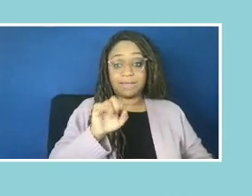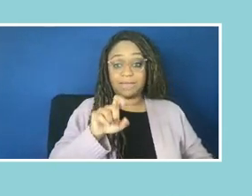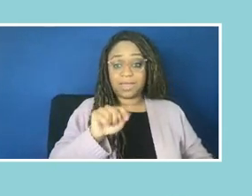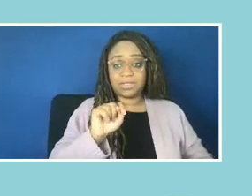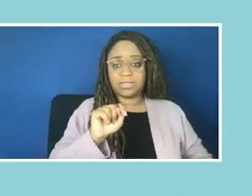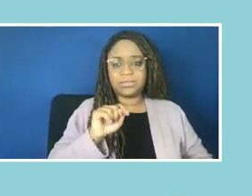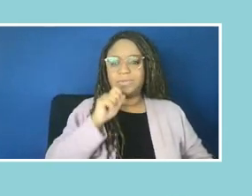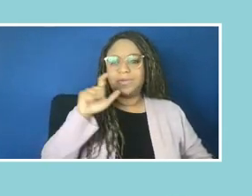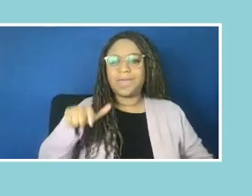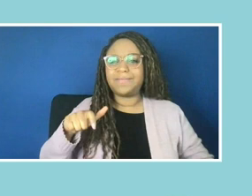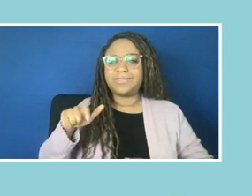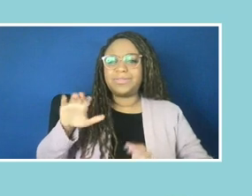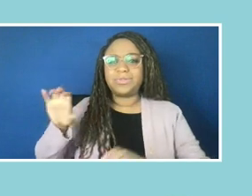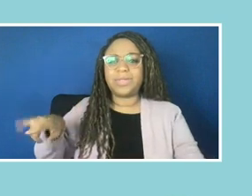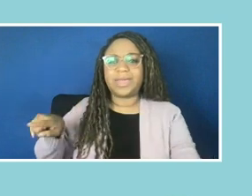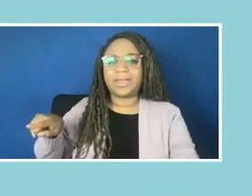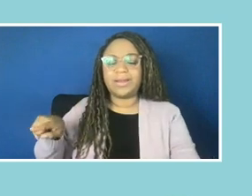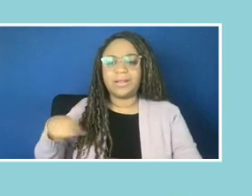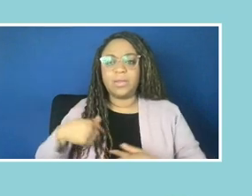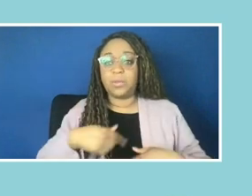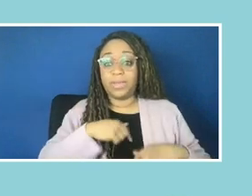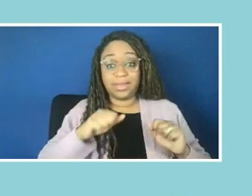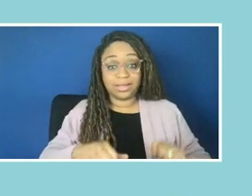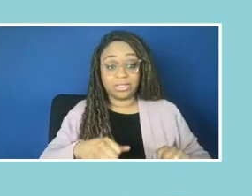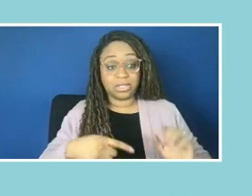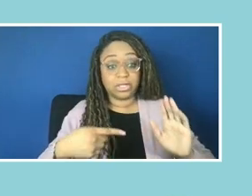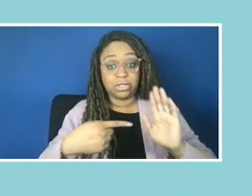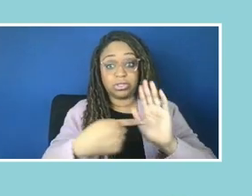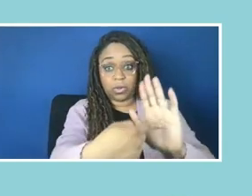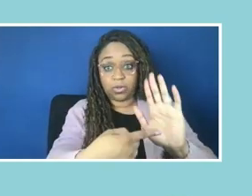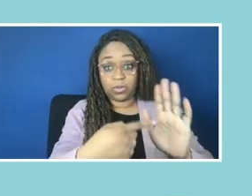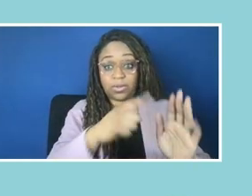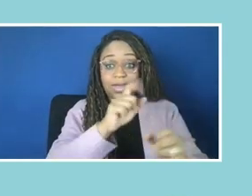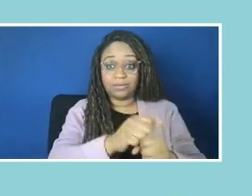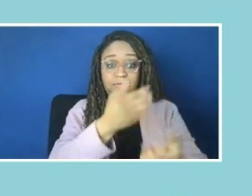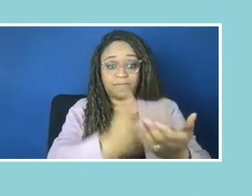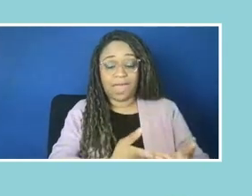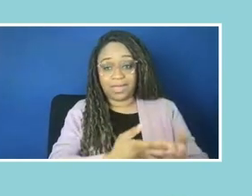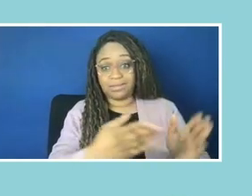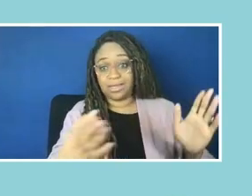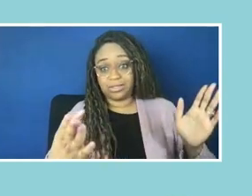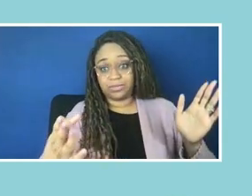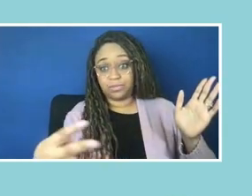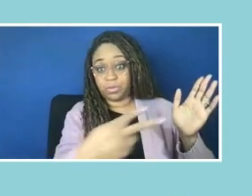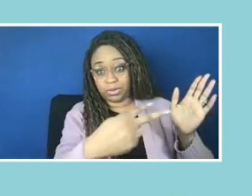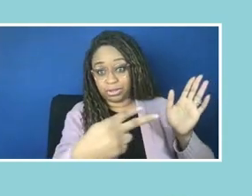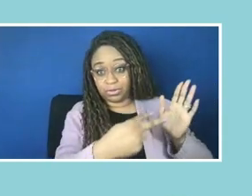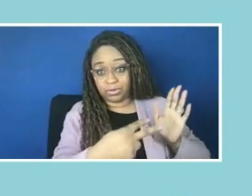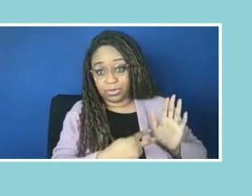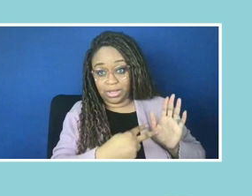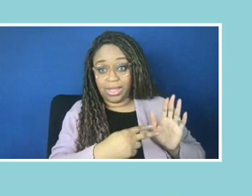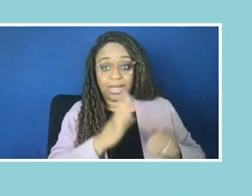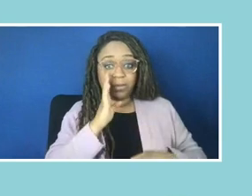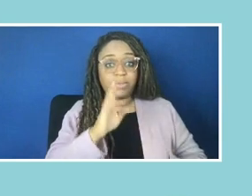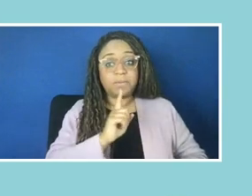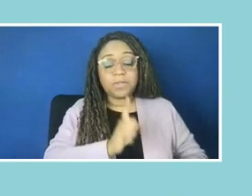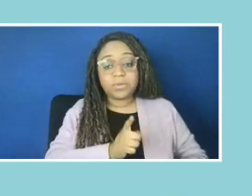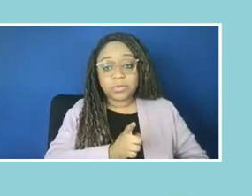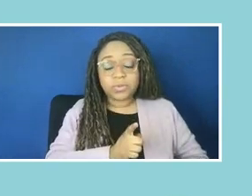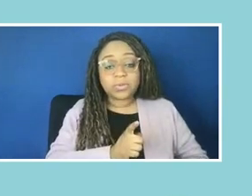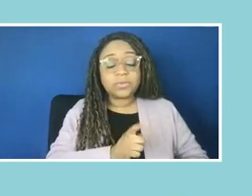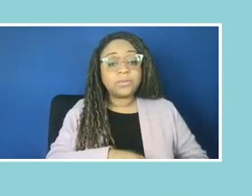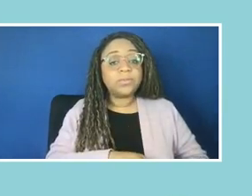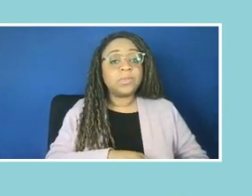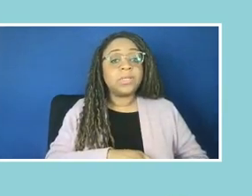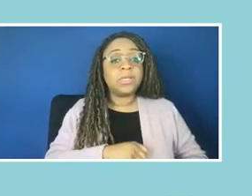is that's going on out there, and it will be true. So when you go to an organization like One